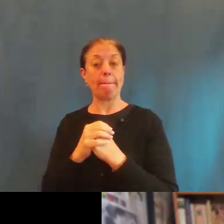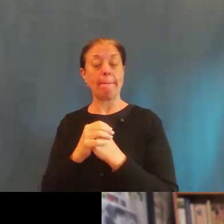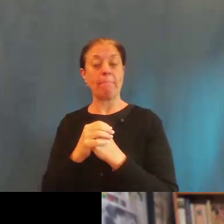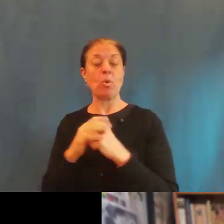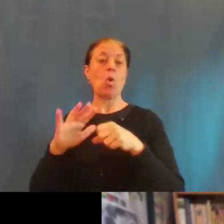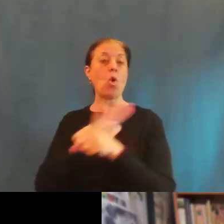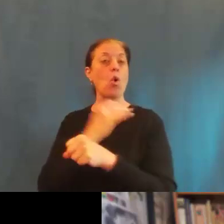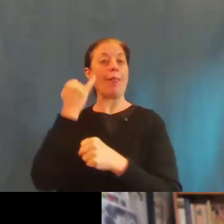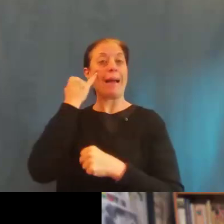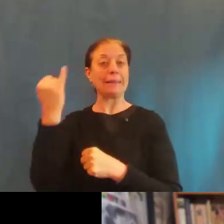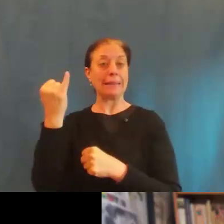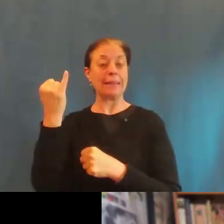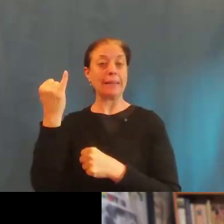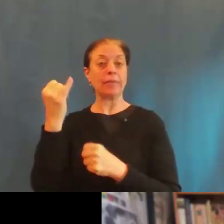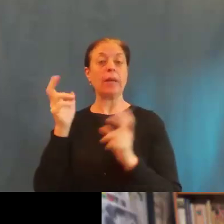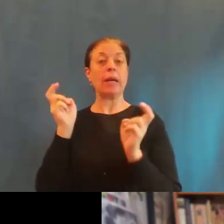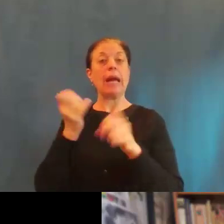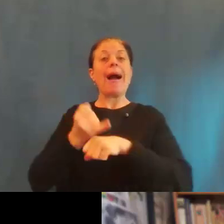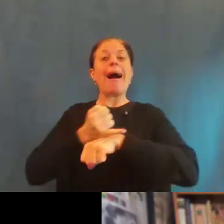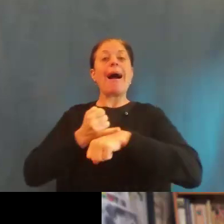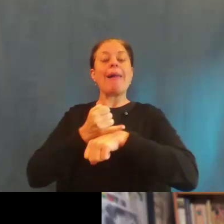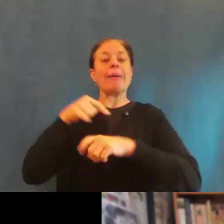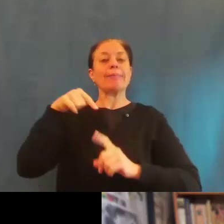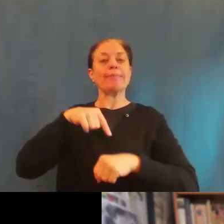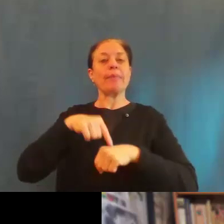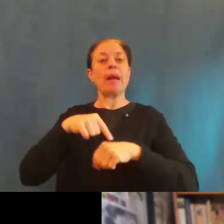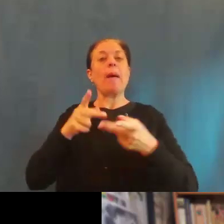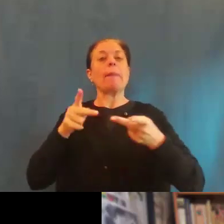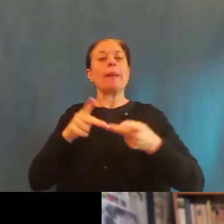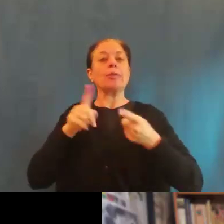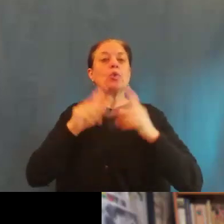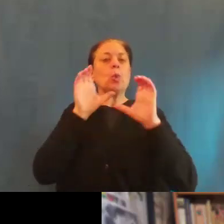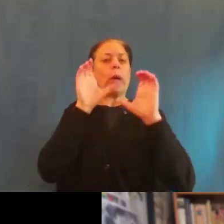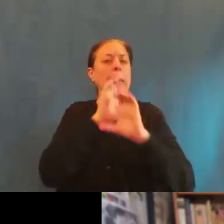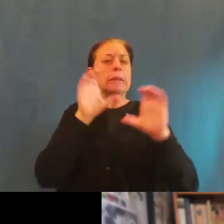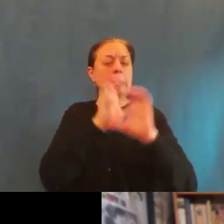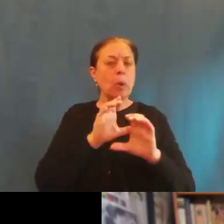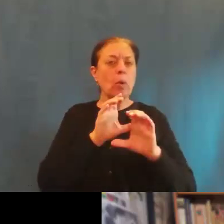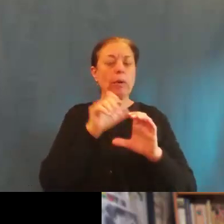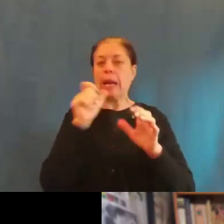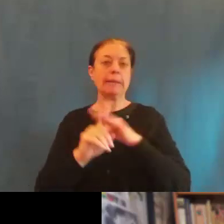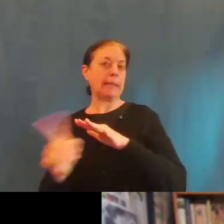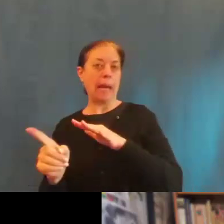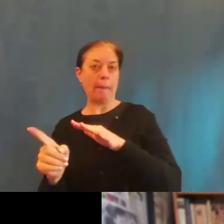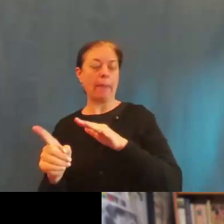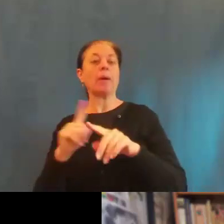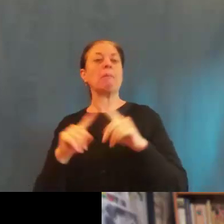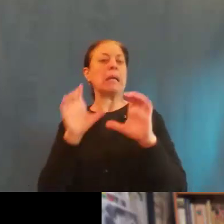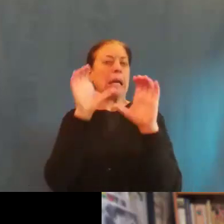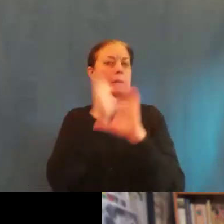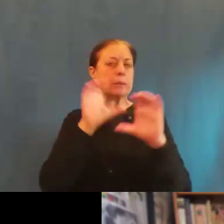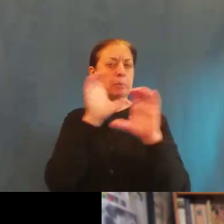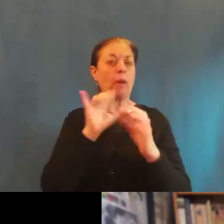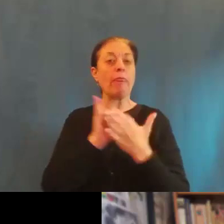whole idea of the island being a place to explore rather than escape. And that's sort of